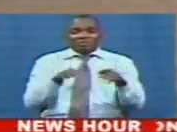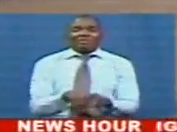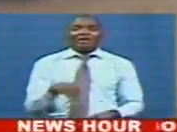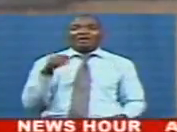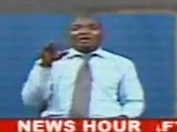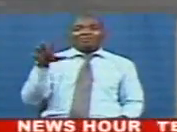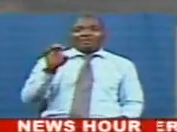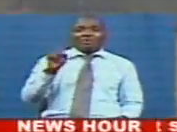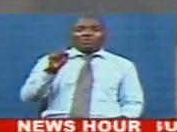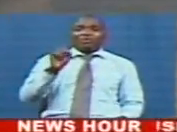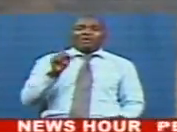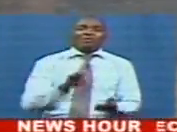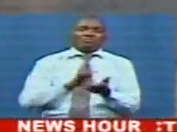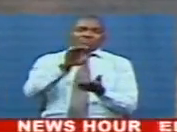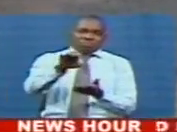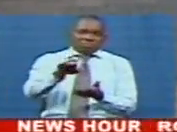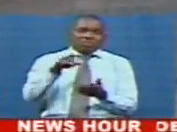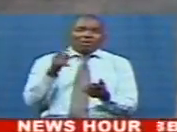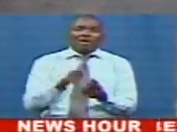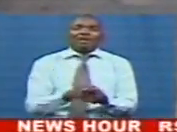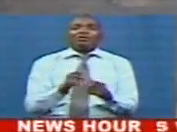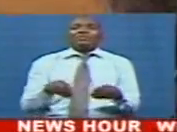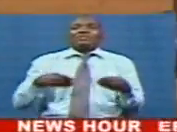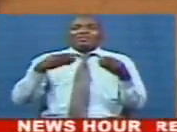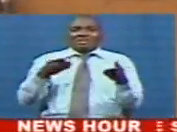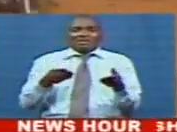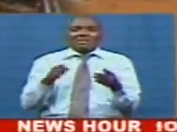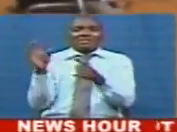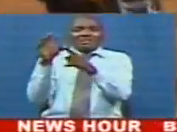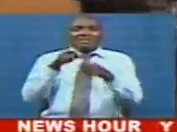$500 million will be invested into the provision of urban routes across